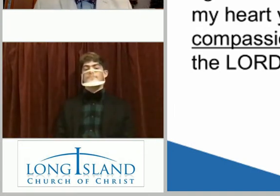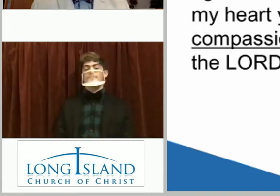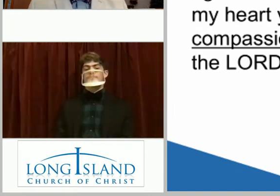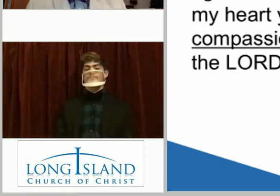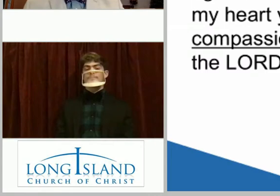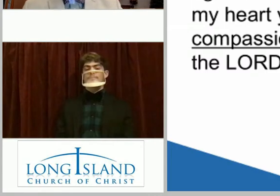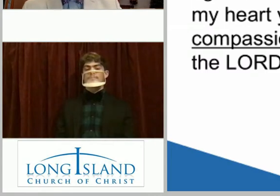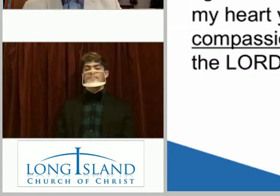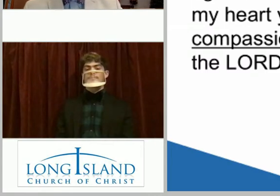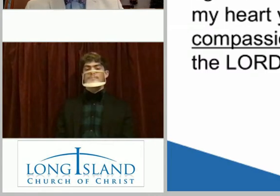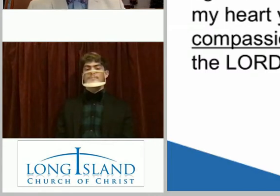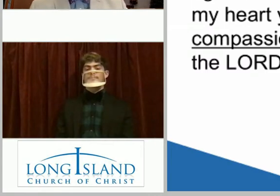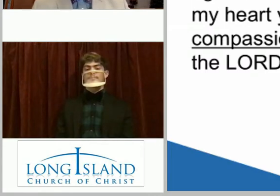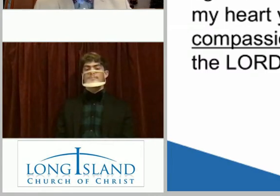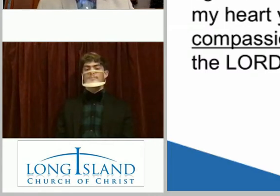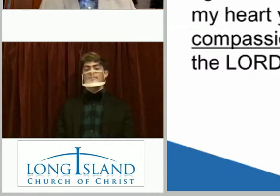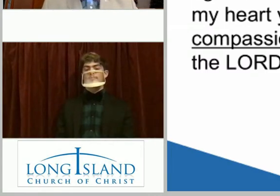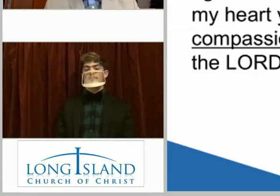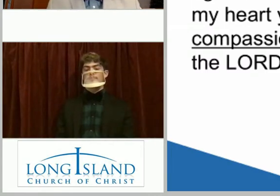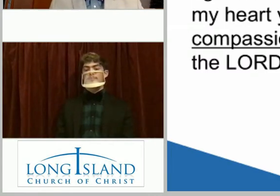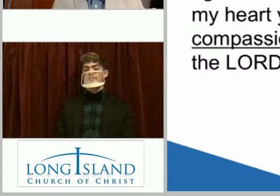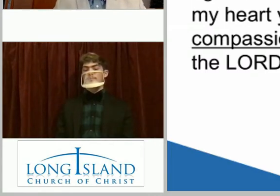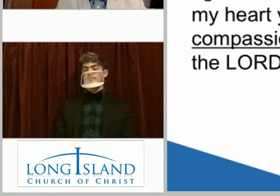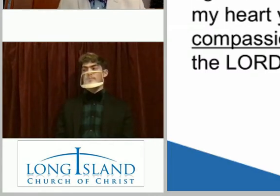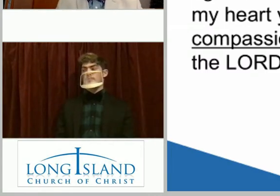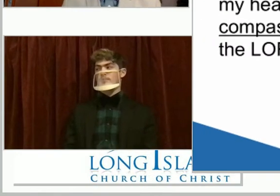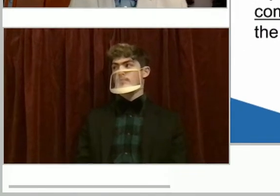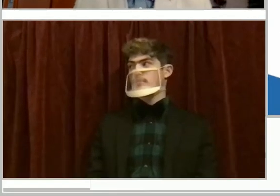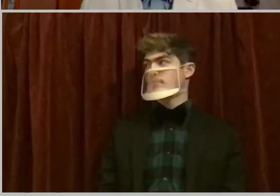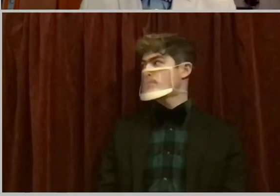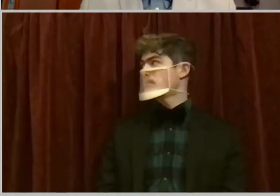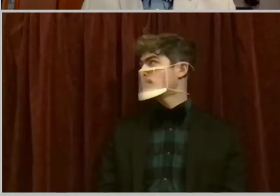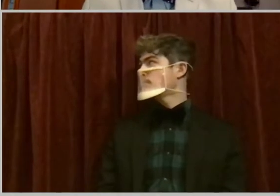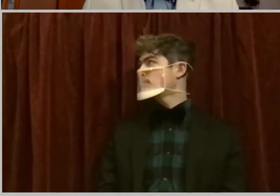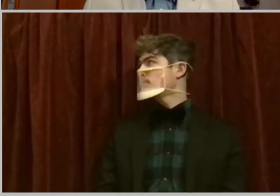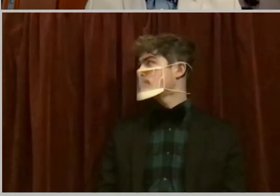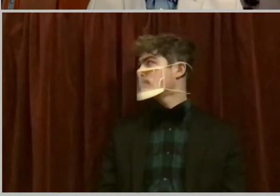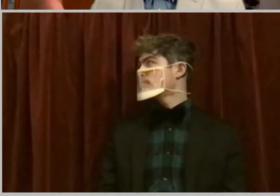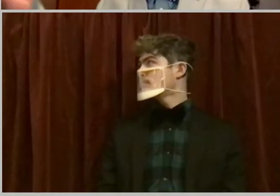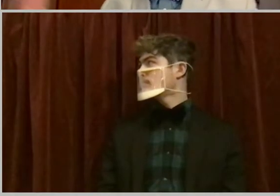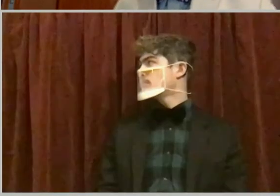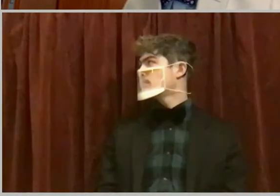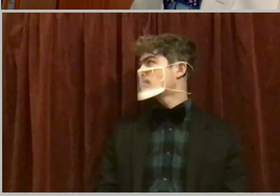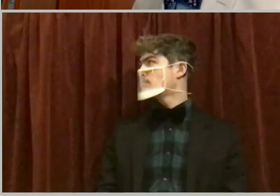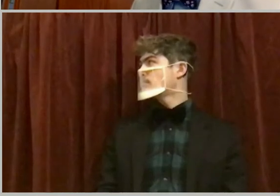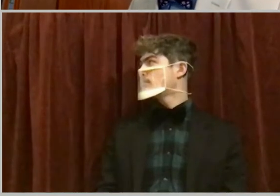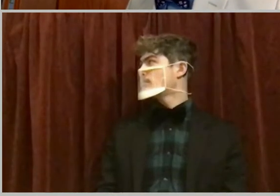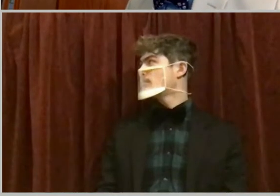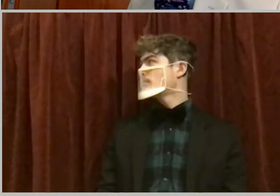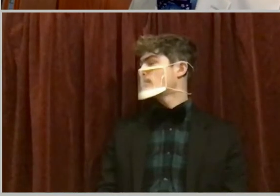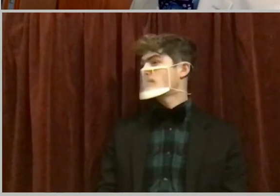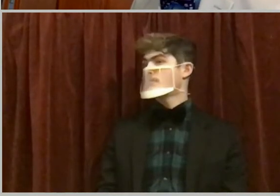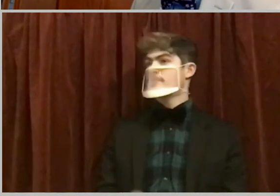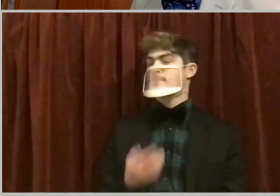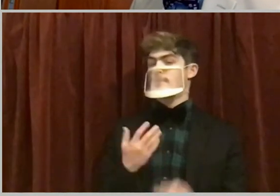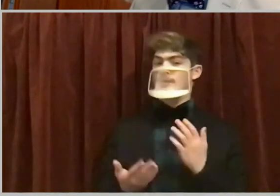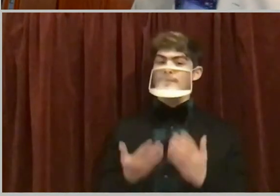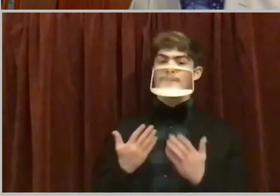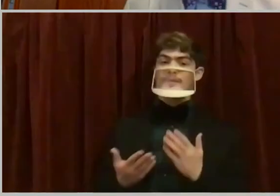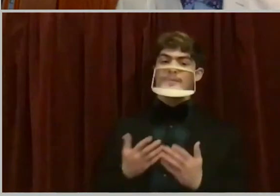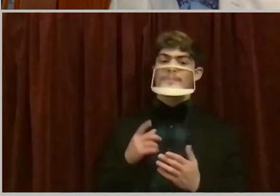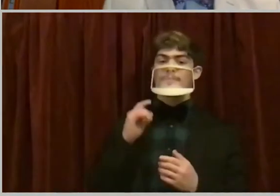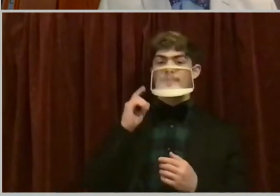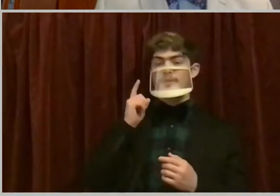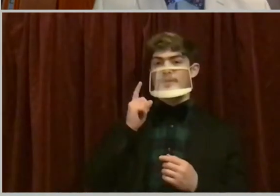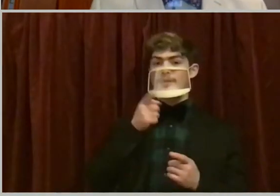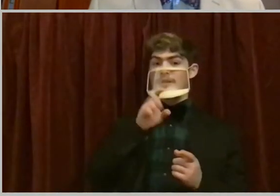him, declares the Lord." And here's, he's saying this about somebody that you may not feel the same way. But